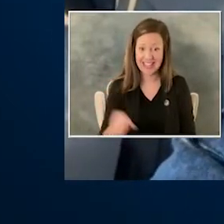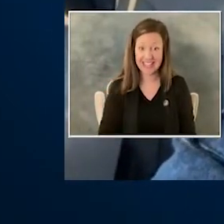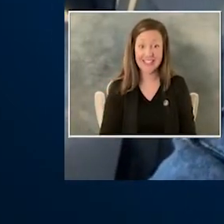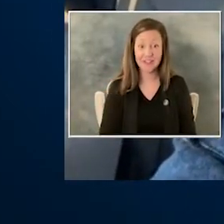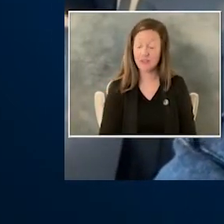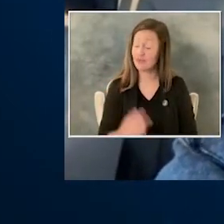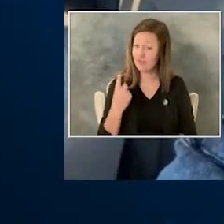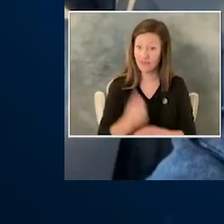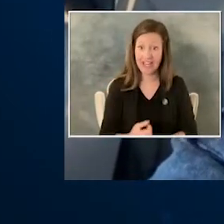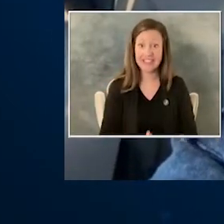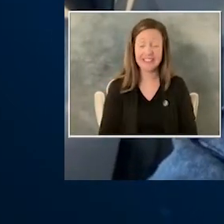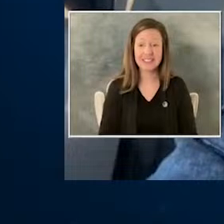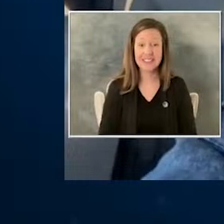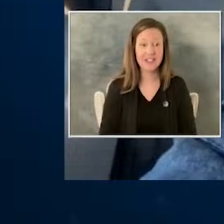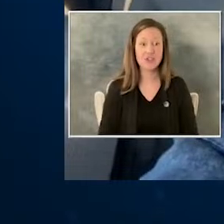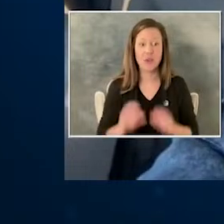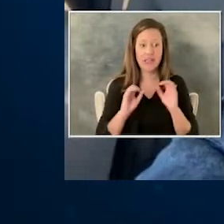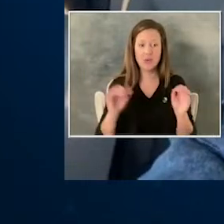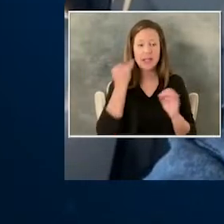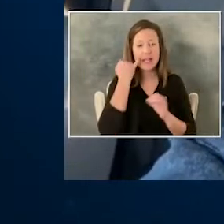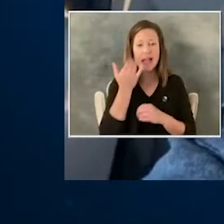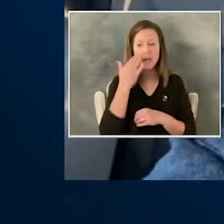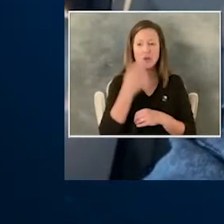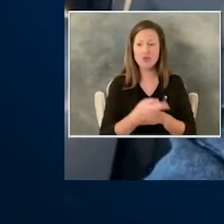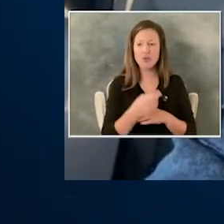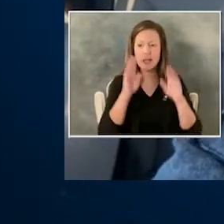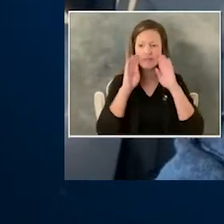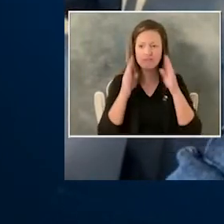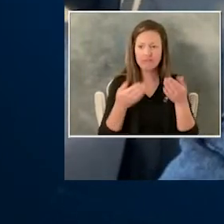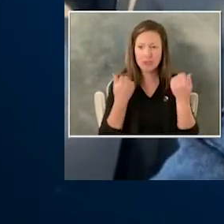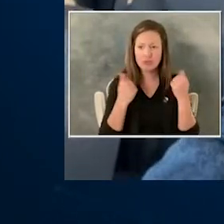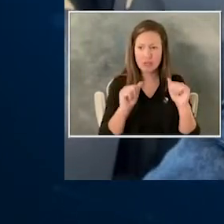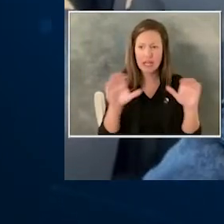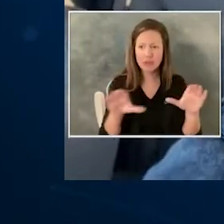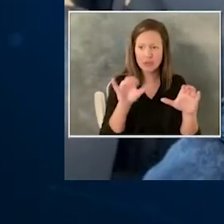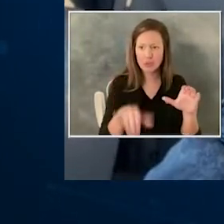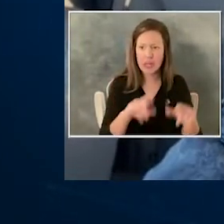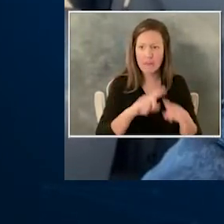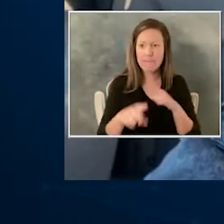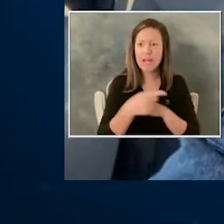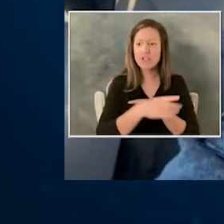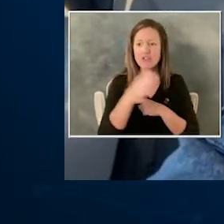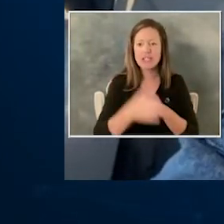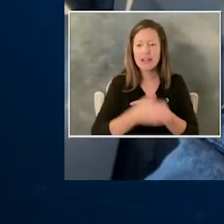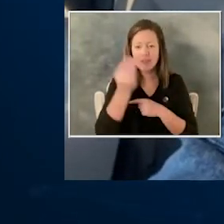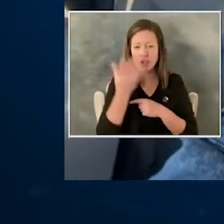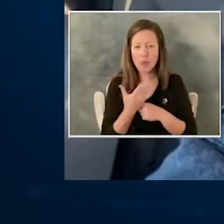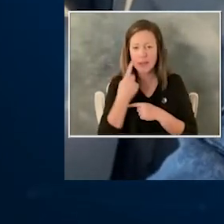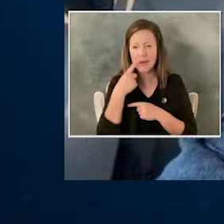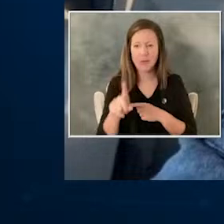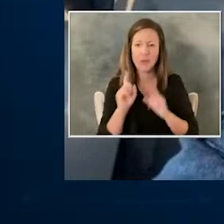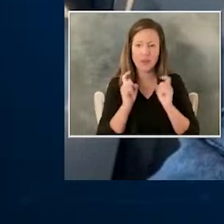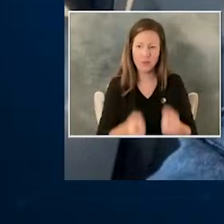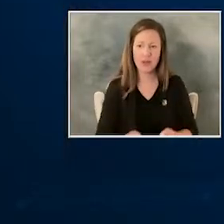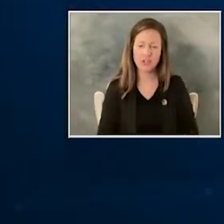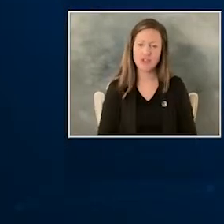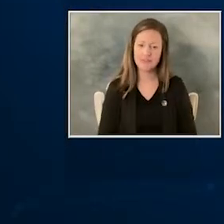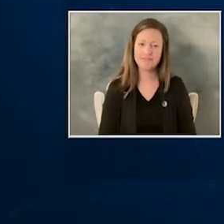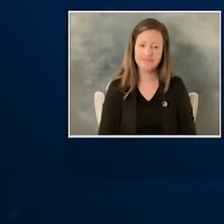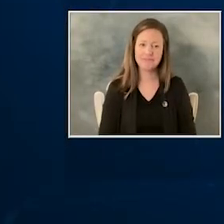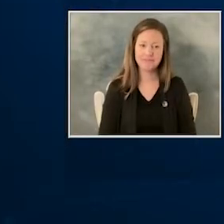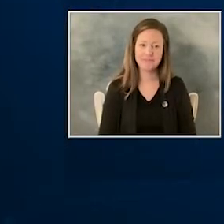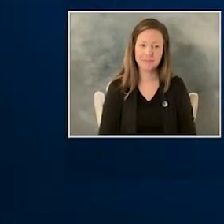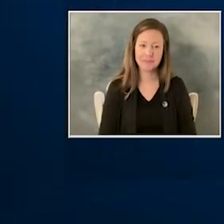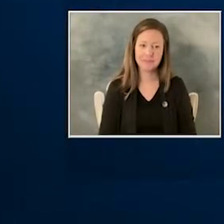Right. So I had no idea. I knew she was working on losing weight, but she never told me it was for the donation.